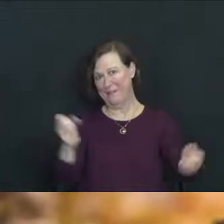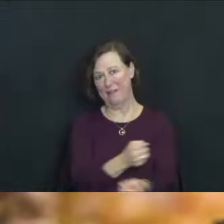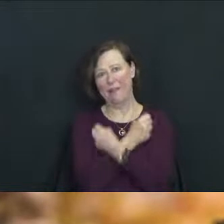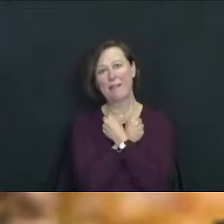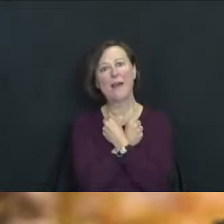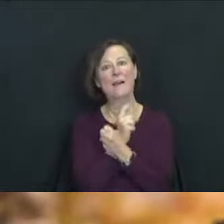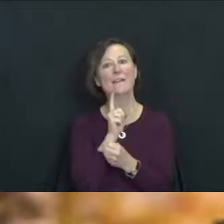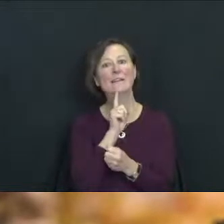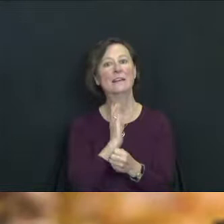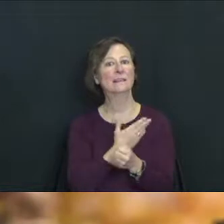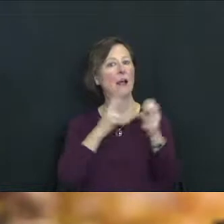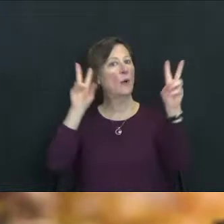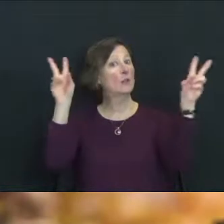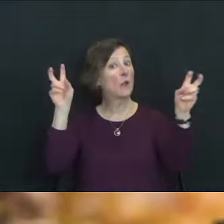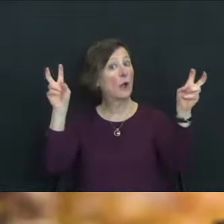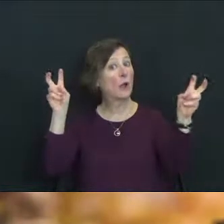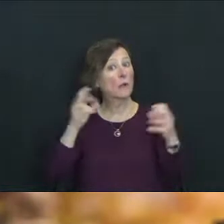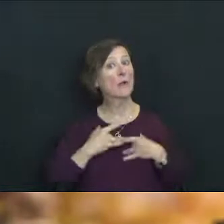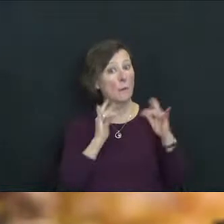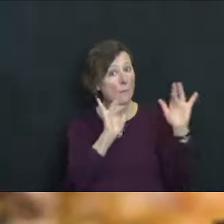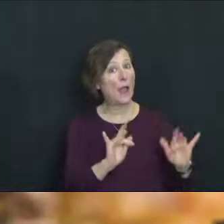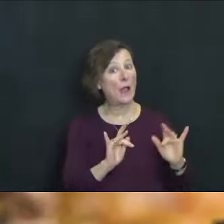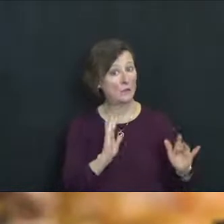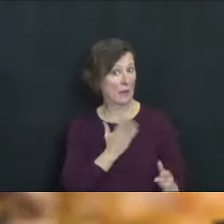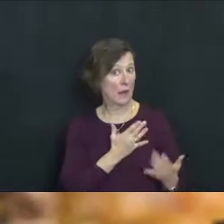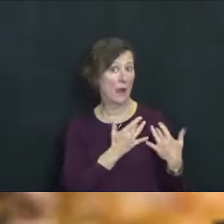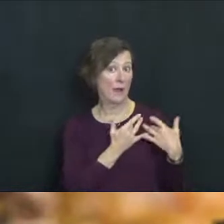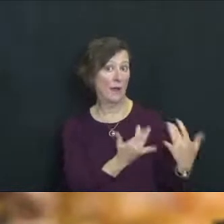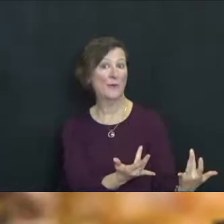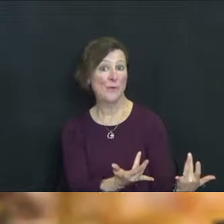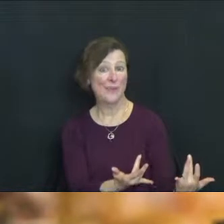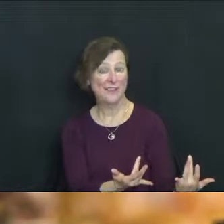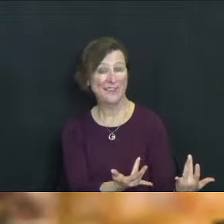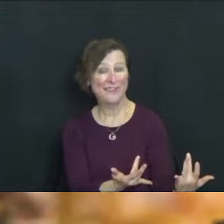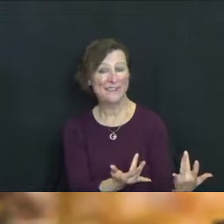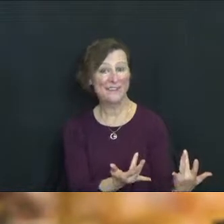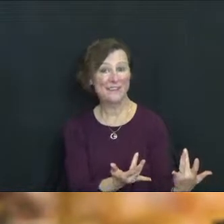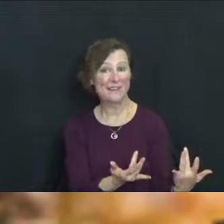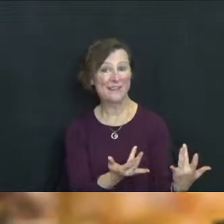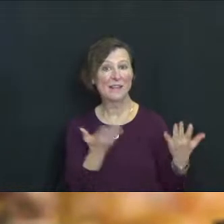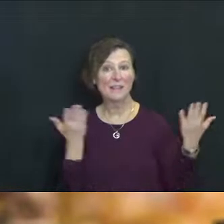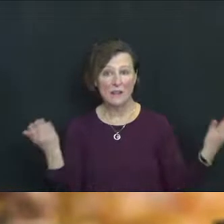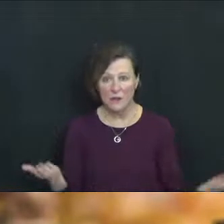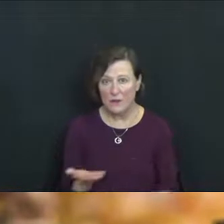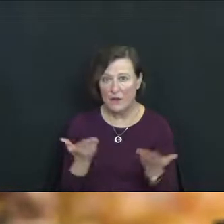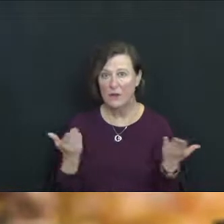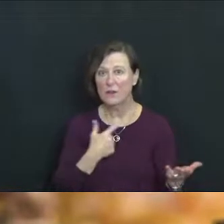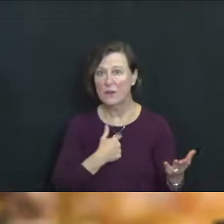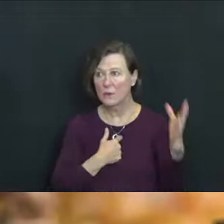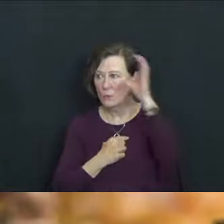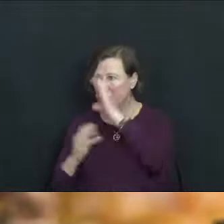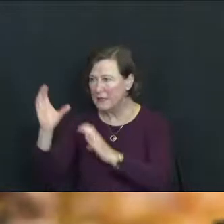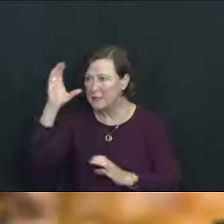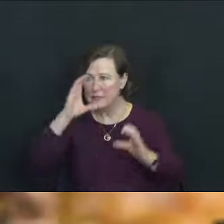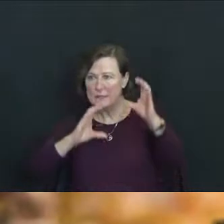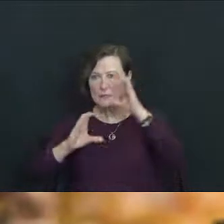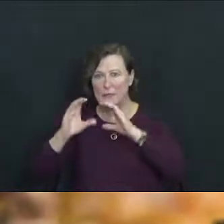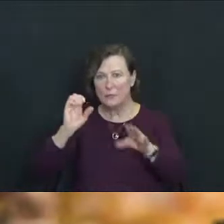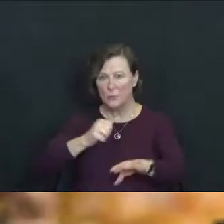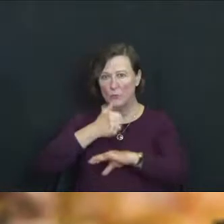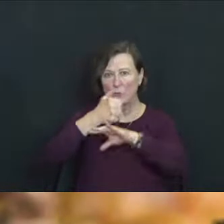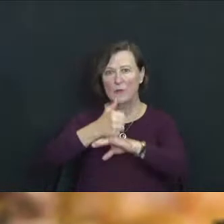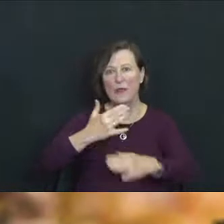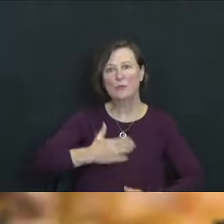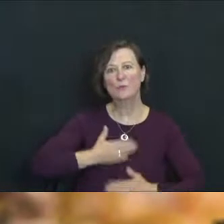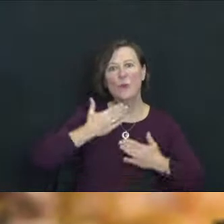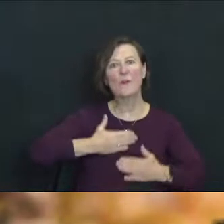Love is our doctrine. Compassion is our way. Here we seek to create a